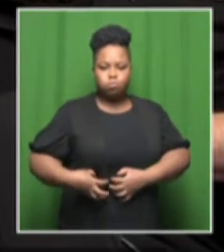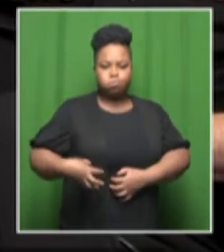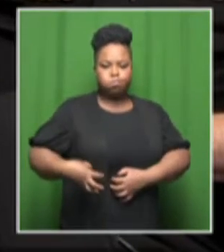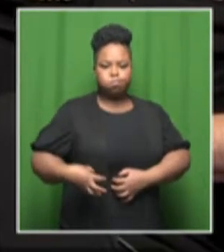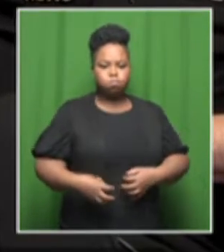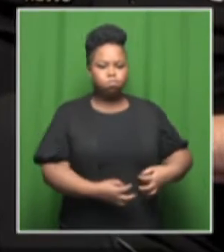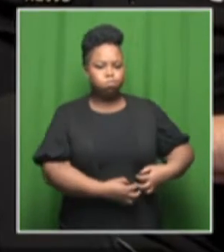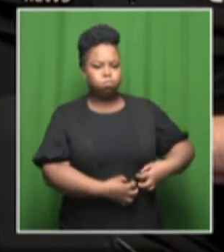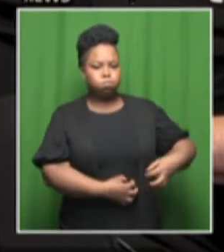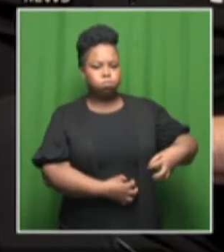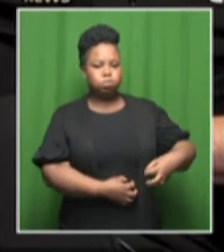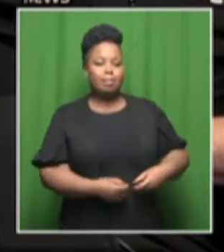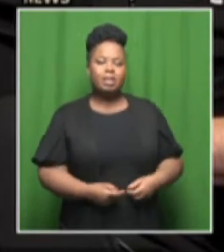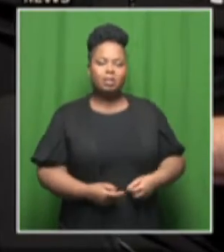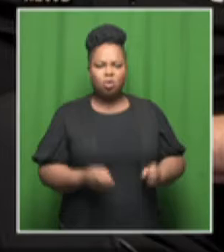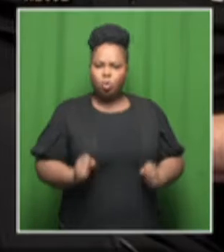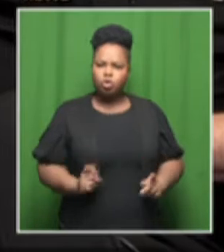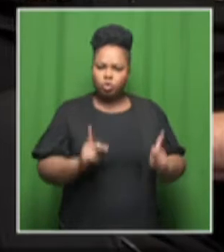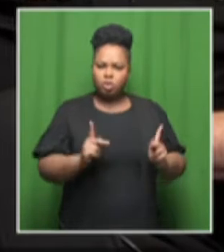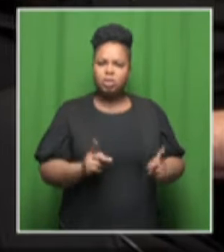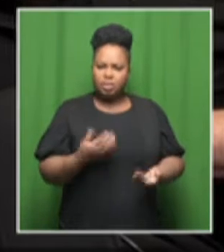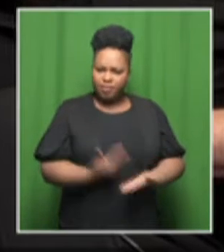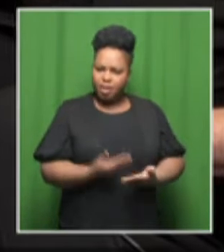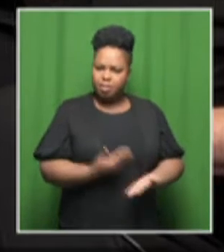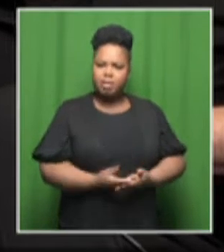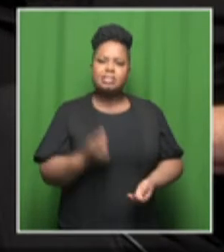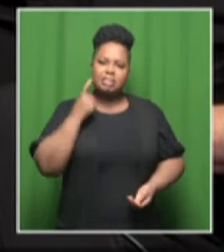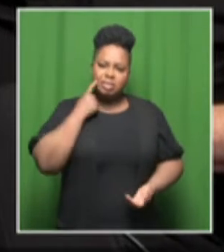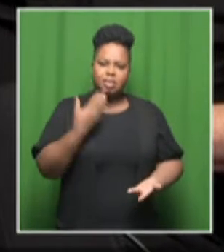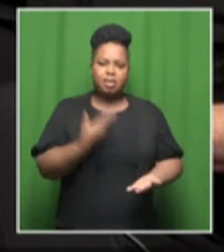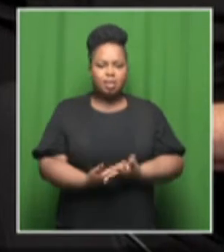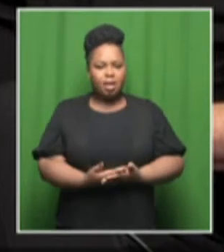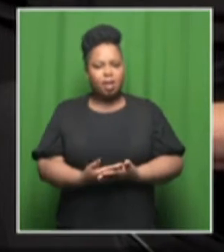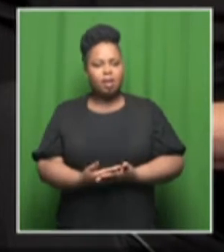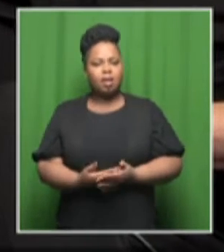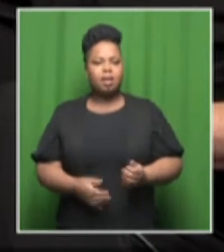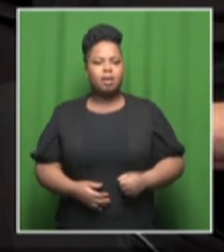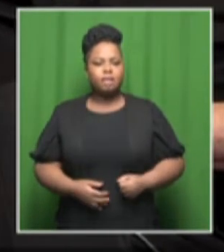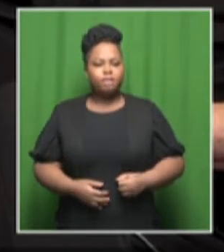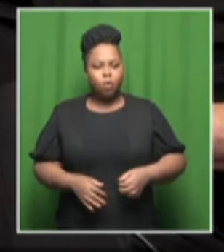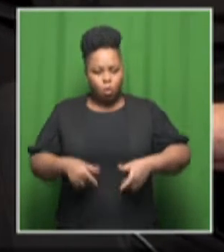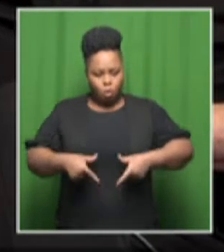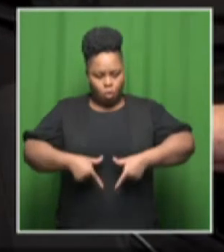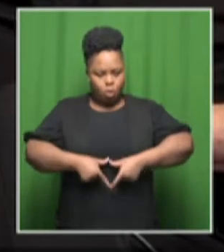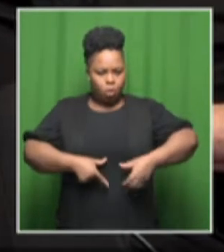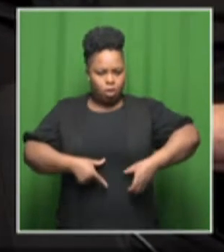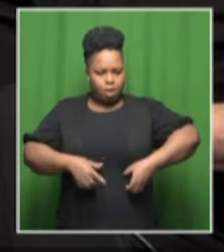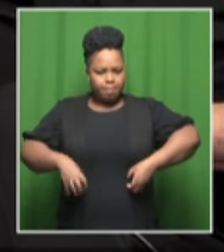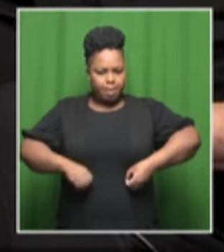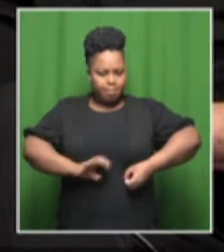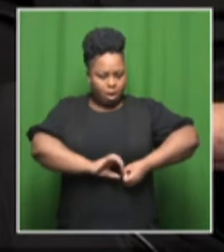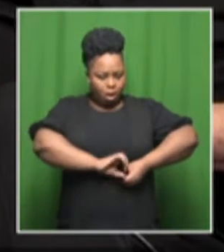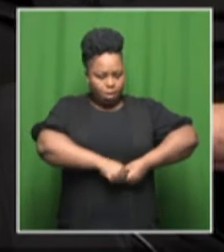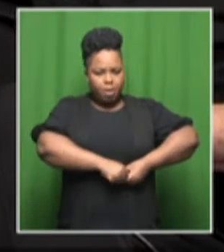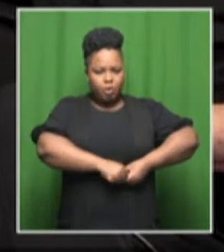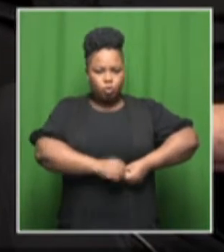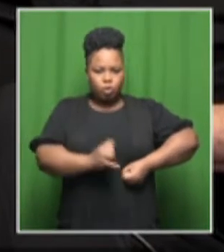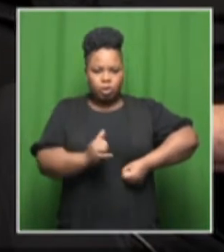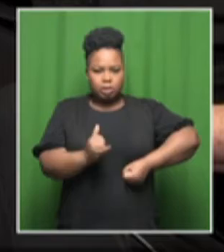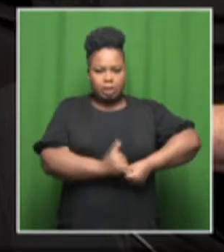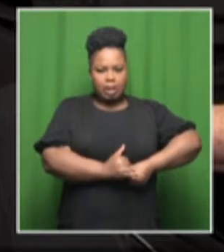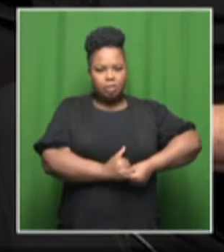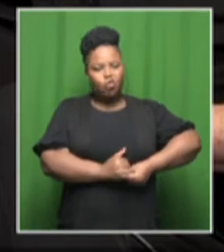still opportunities available to women to go the route of freezing their eggs. Perhaps you can talk to us about the process of this and